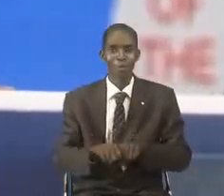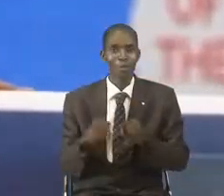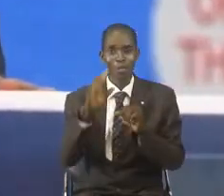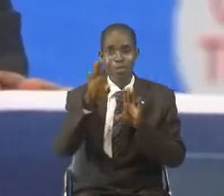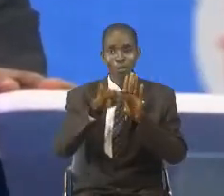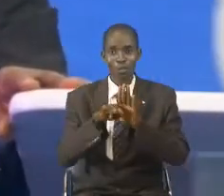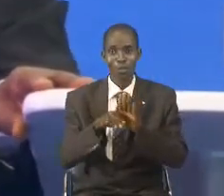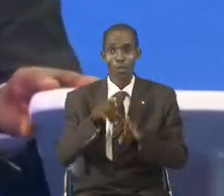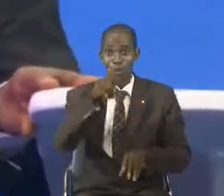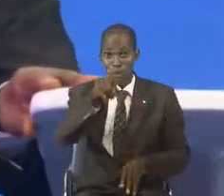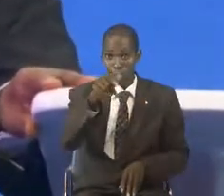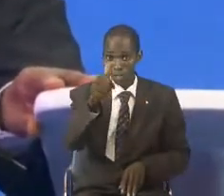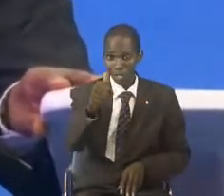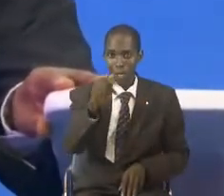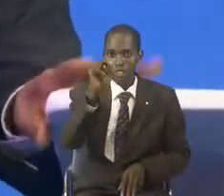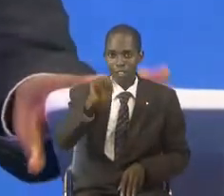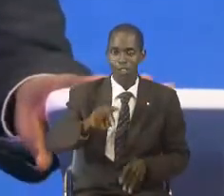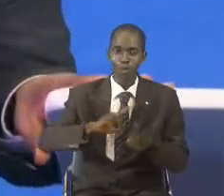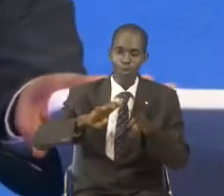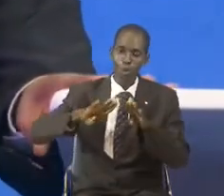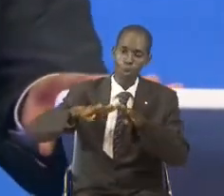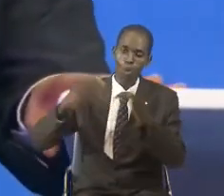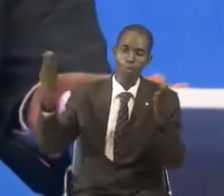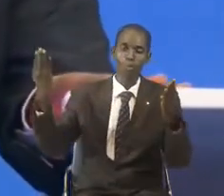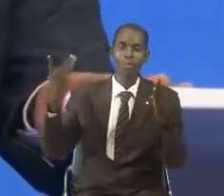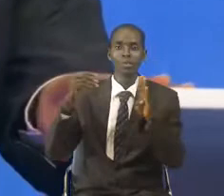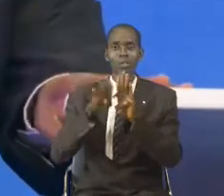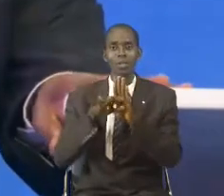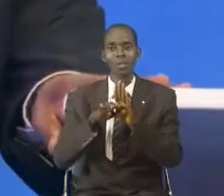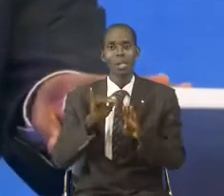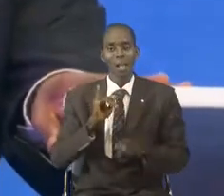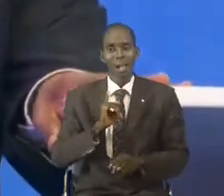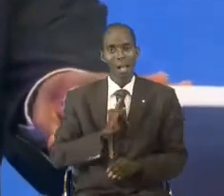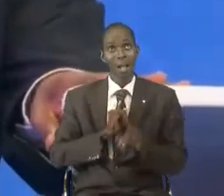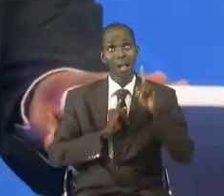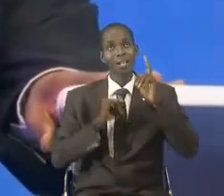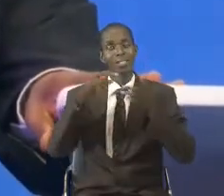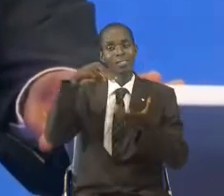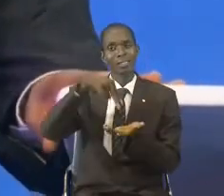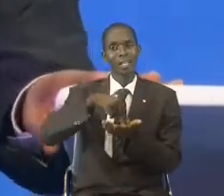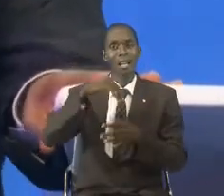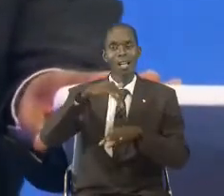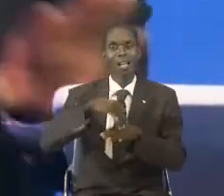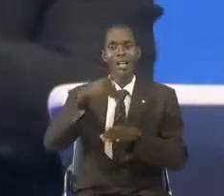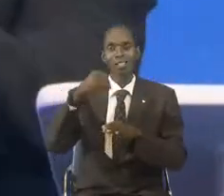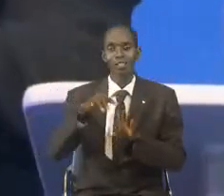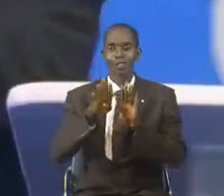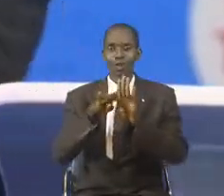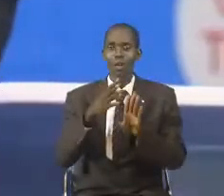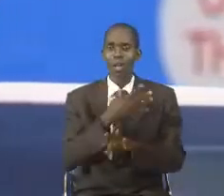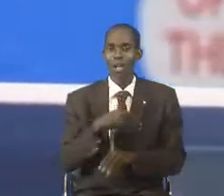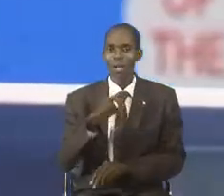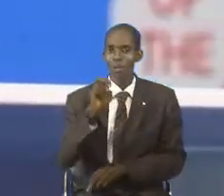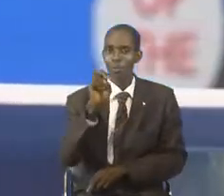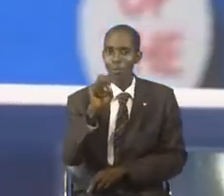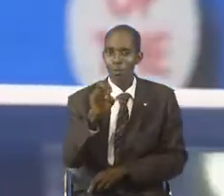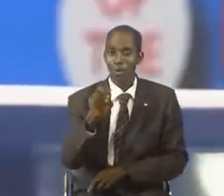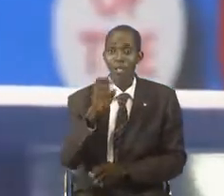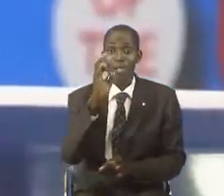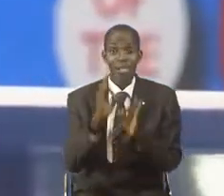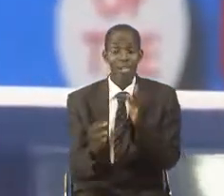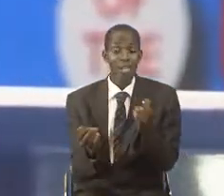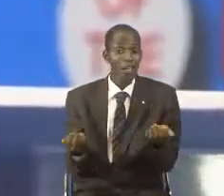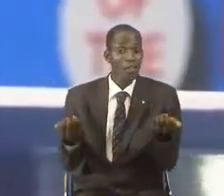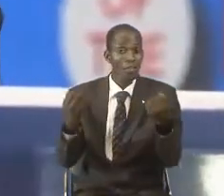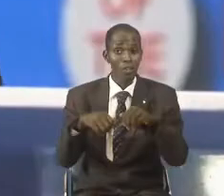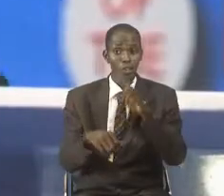He'll not do like a thief and break the door. You have to open the door yourself. I stand at the door and